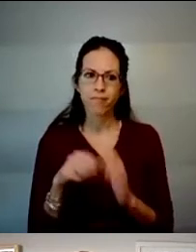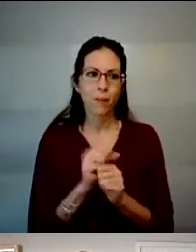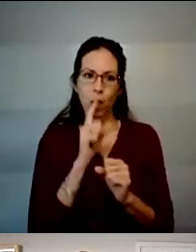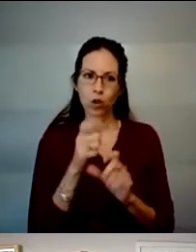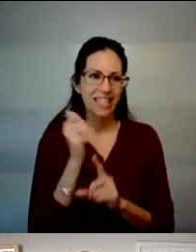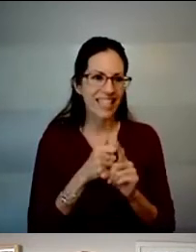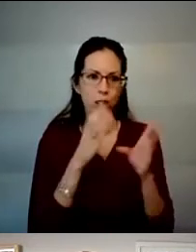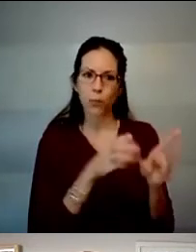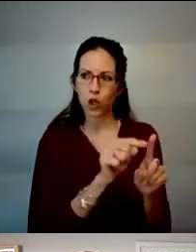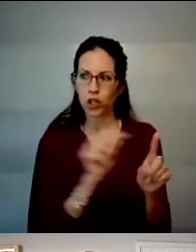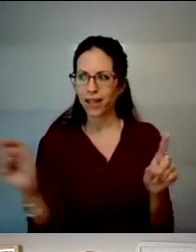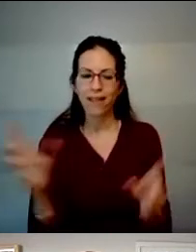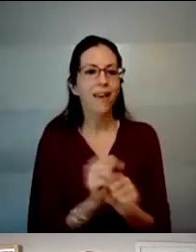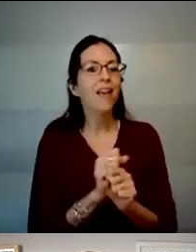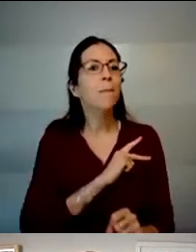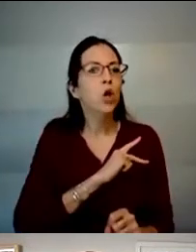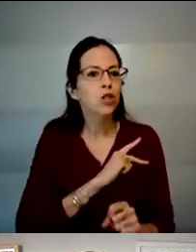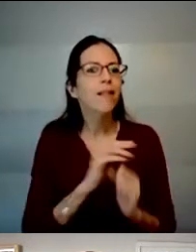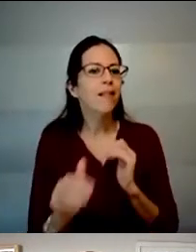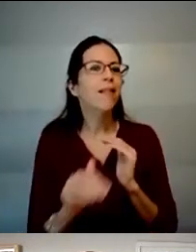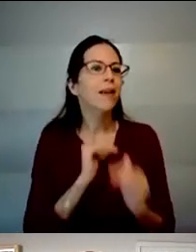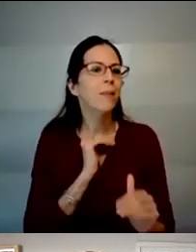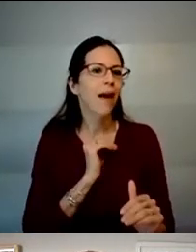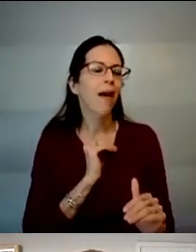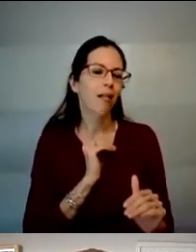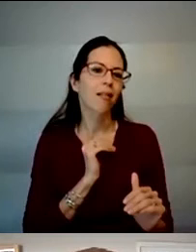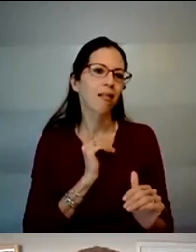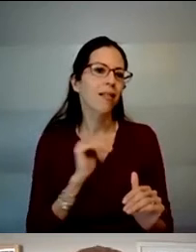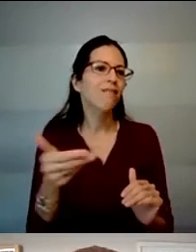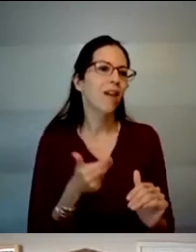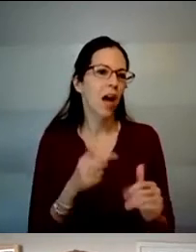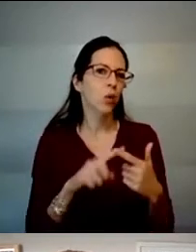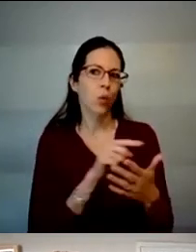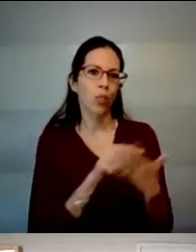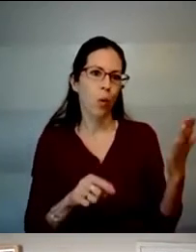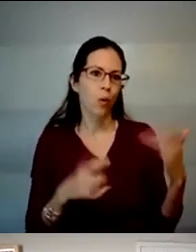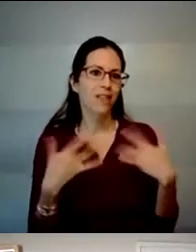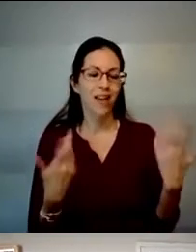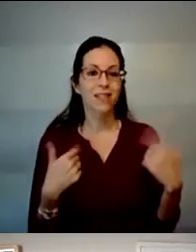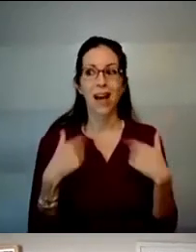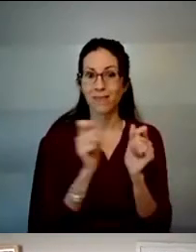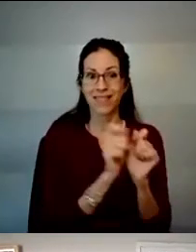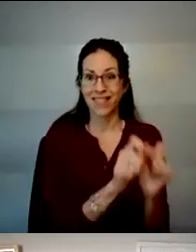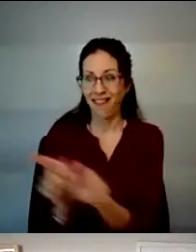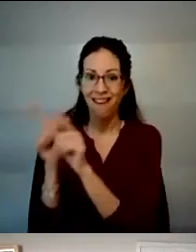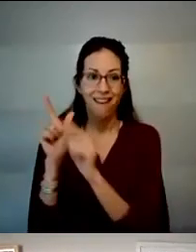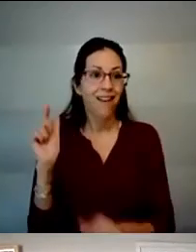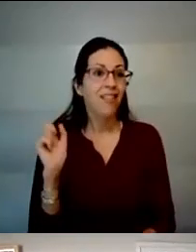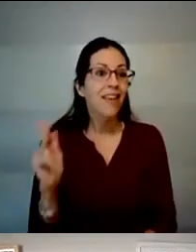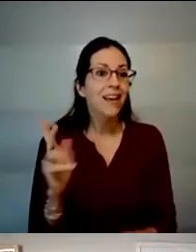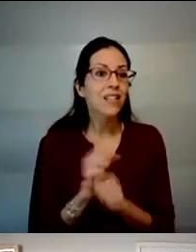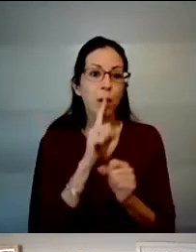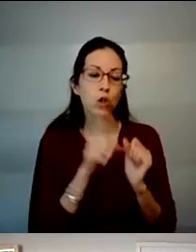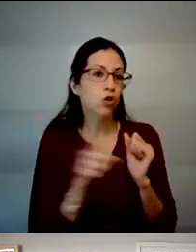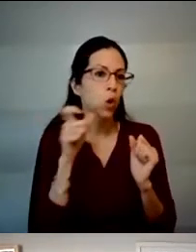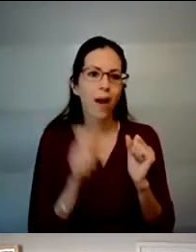personal invitation to each of those events. And I was sending out links, making sure they didn't have to go through the paywall, and just making it really